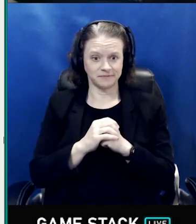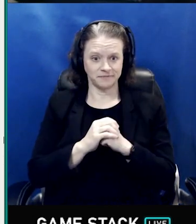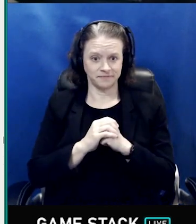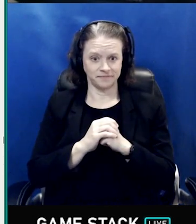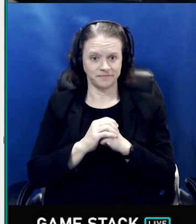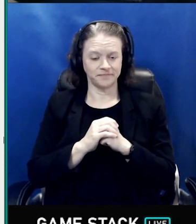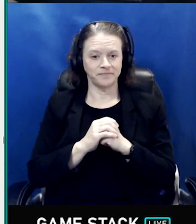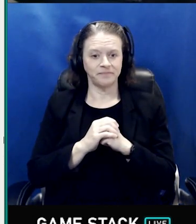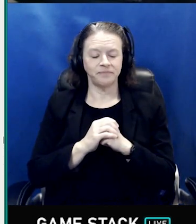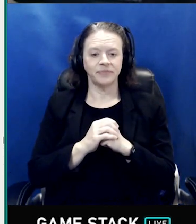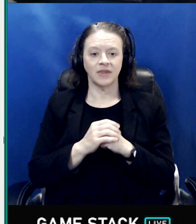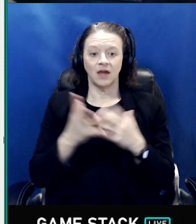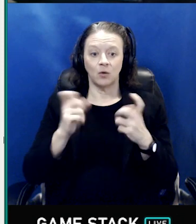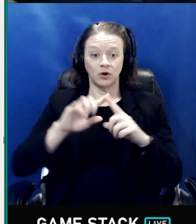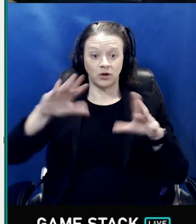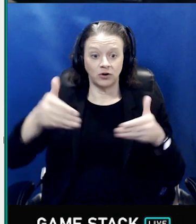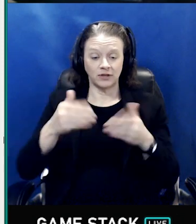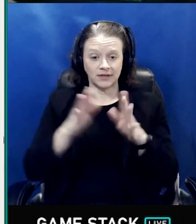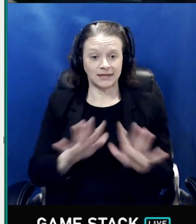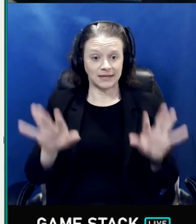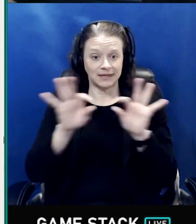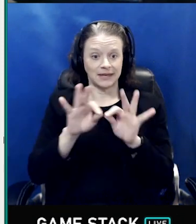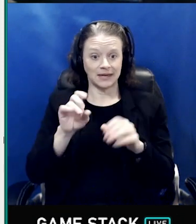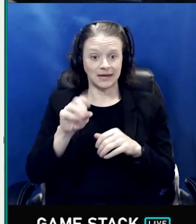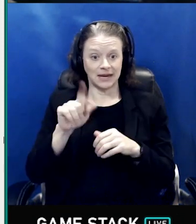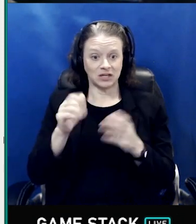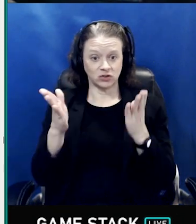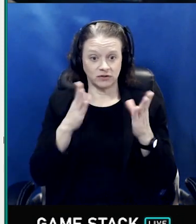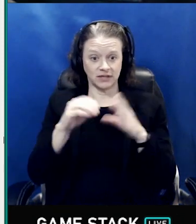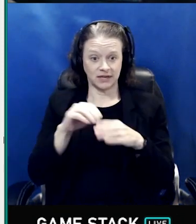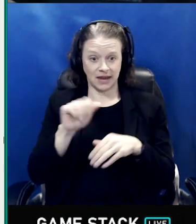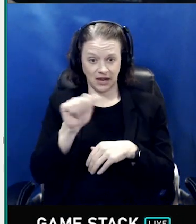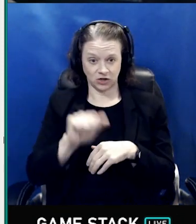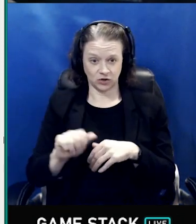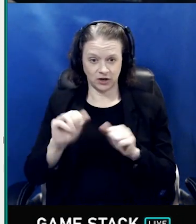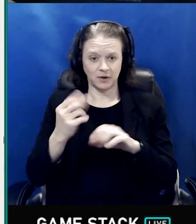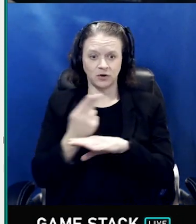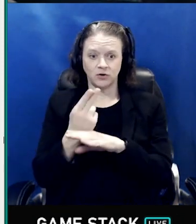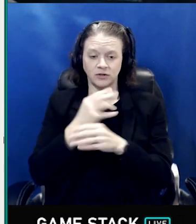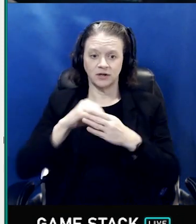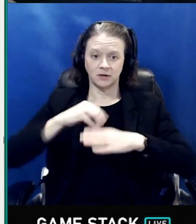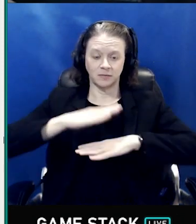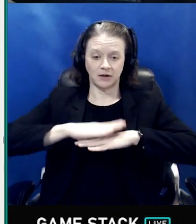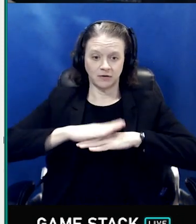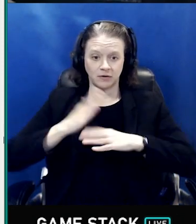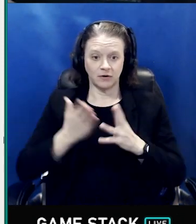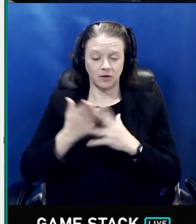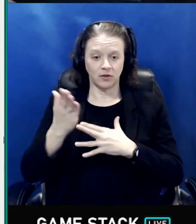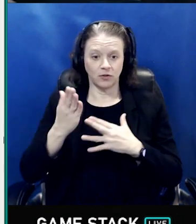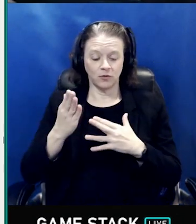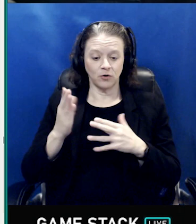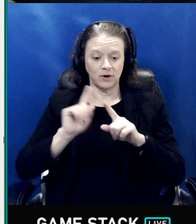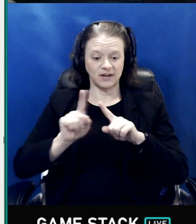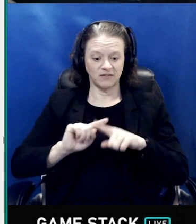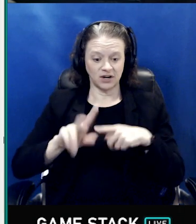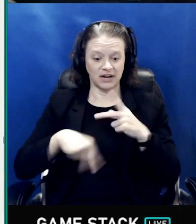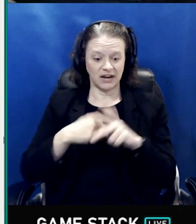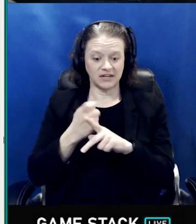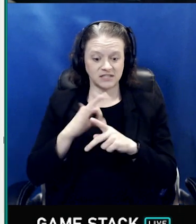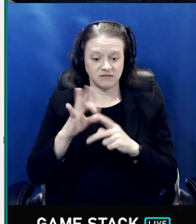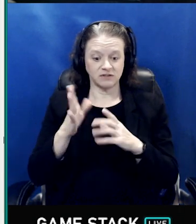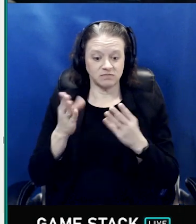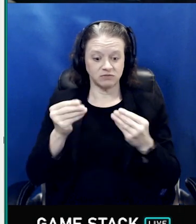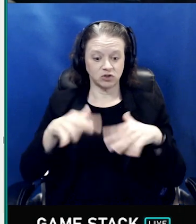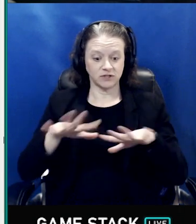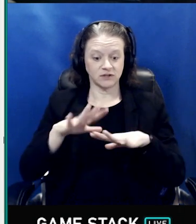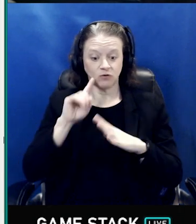Let me introduce key data services in Azure, which can be used in platform to run game services first. For operational